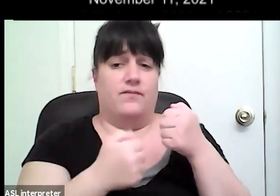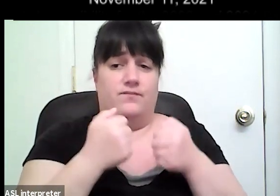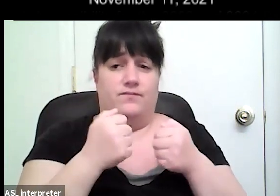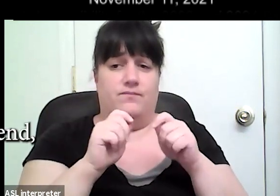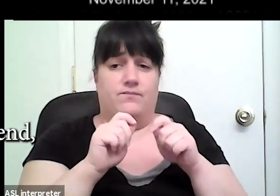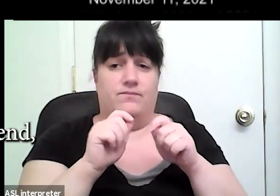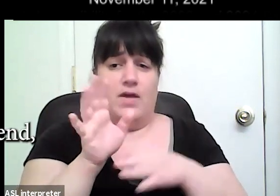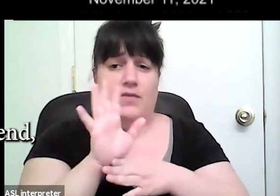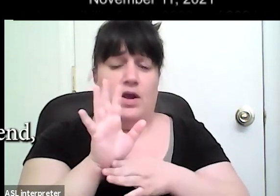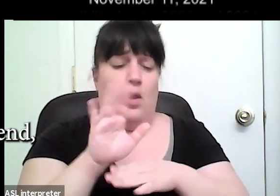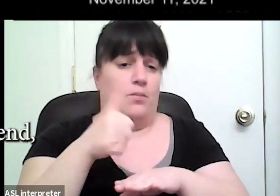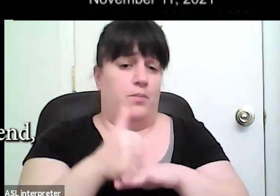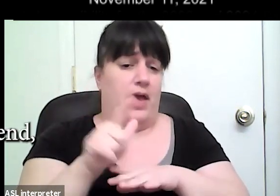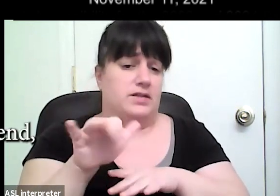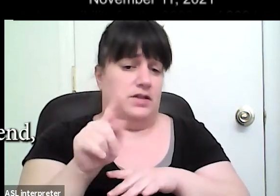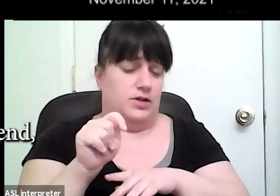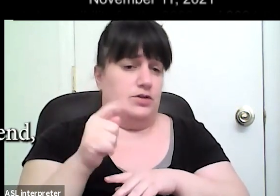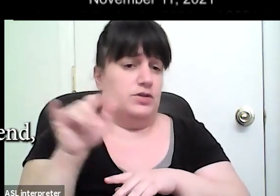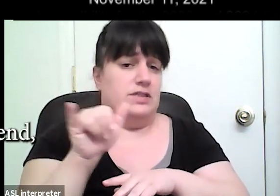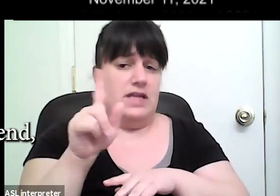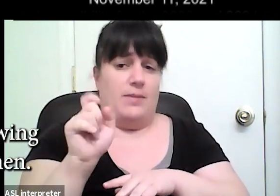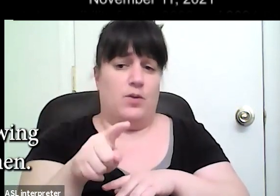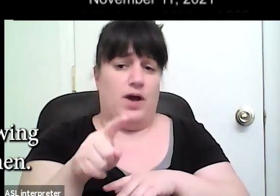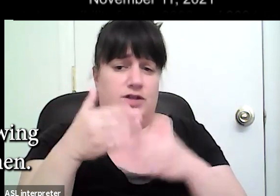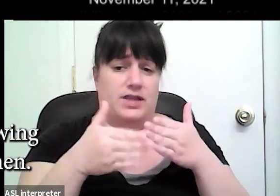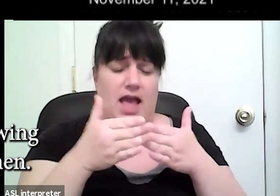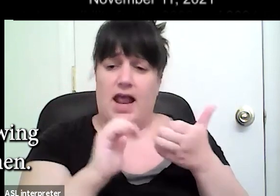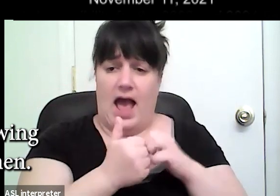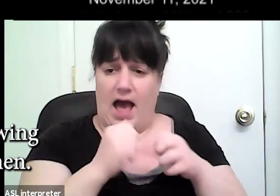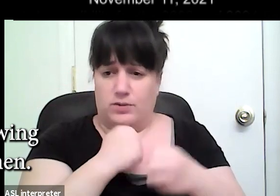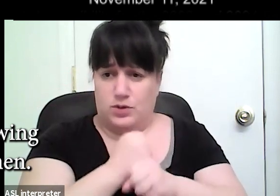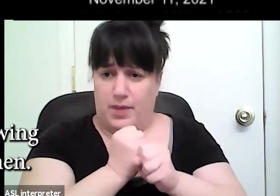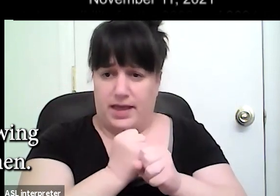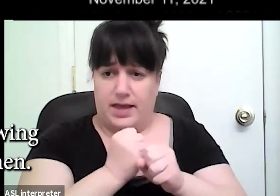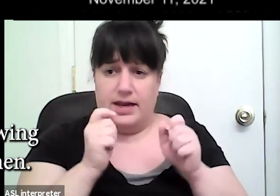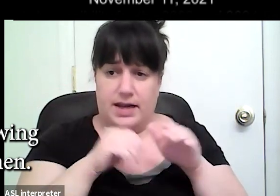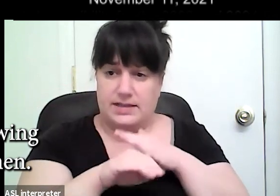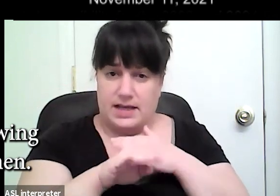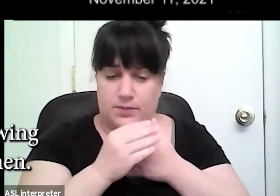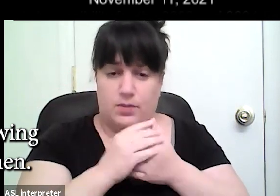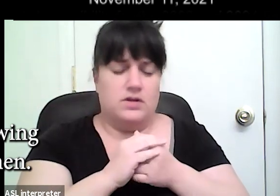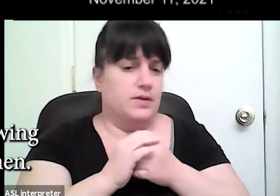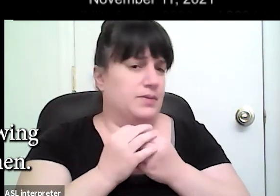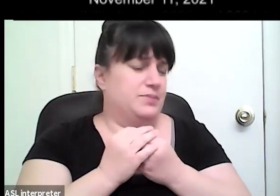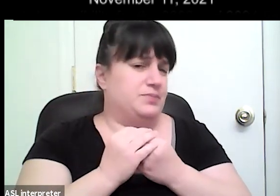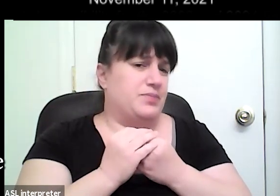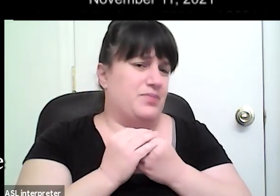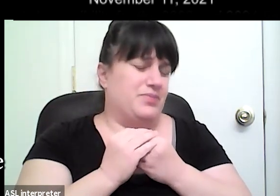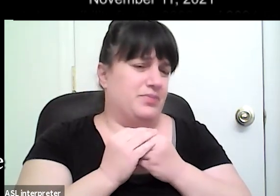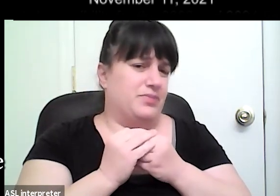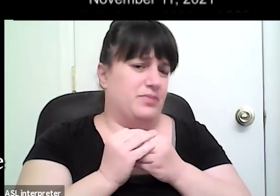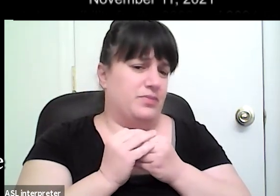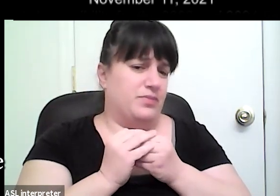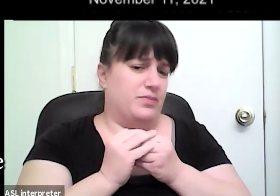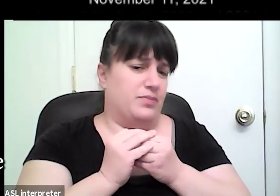literature review, with the same question posed at the end, which is, well, how to make this accessible? Slide 16, following the footsteps of Sir James Holman. And